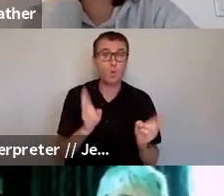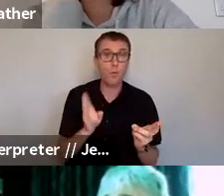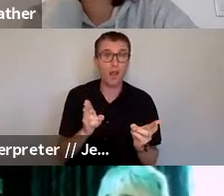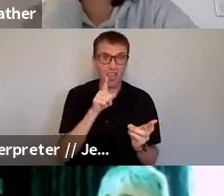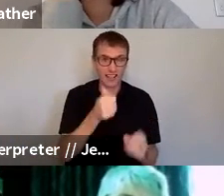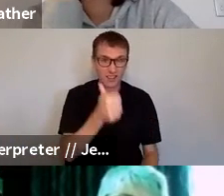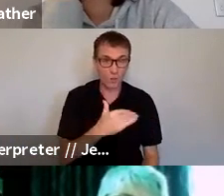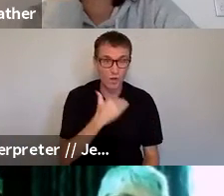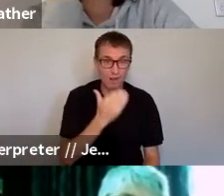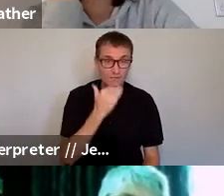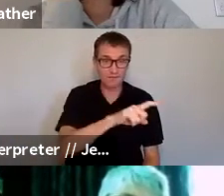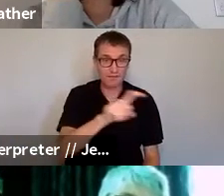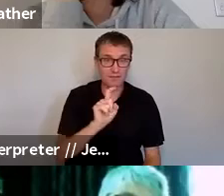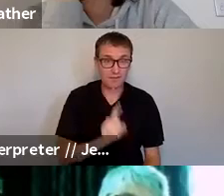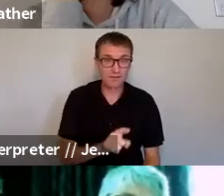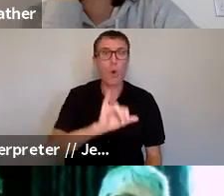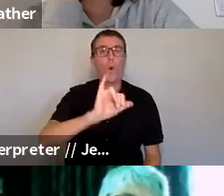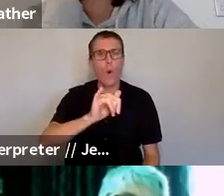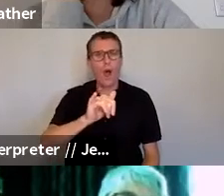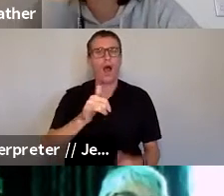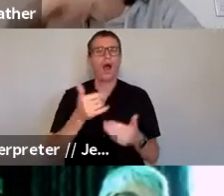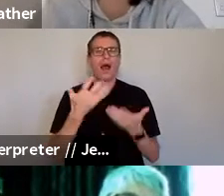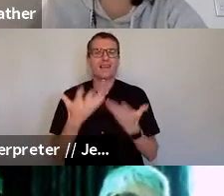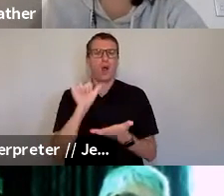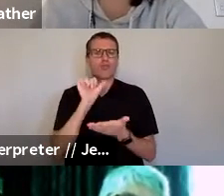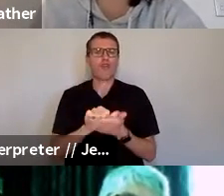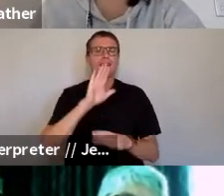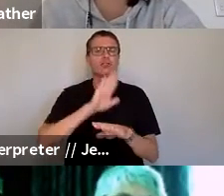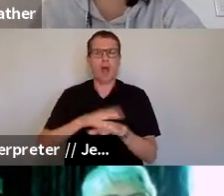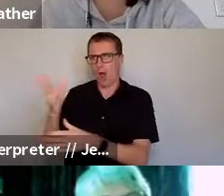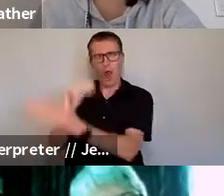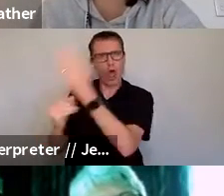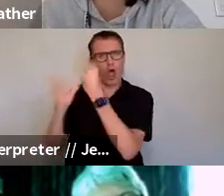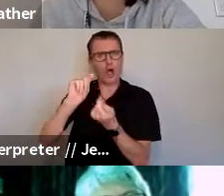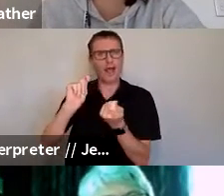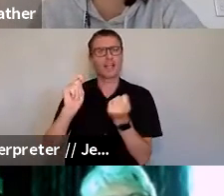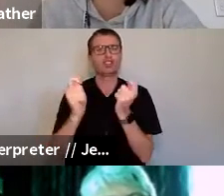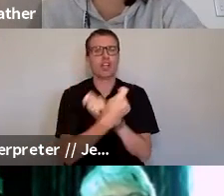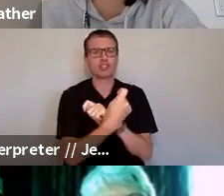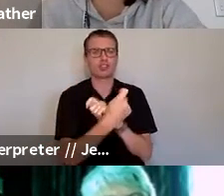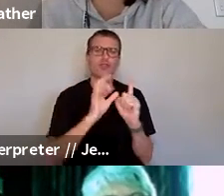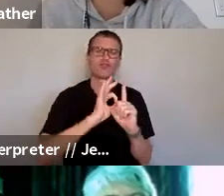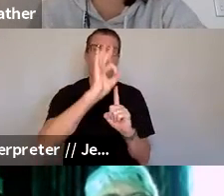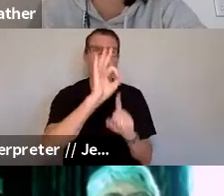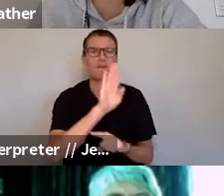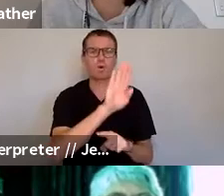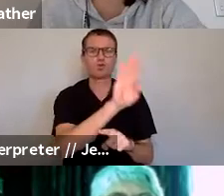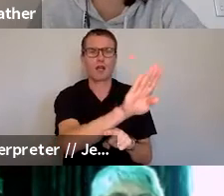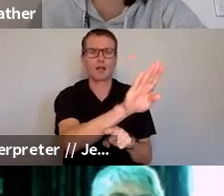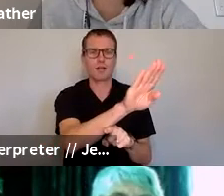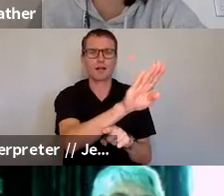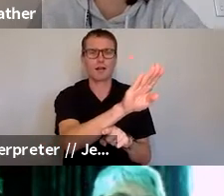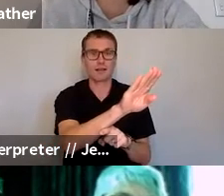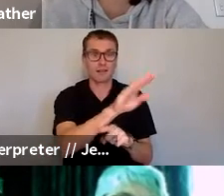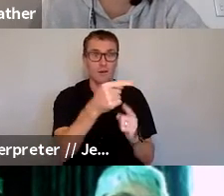structural change. So what are the things that we could be advocating for? Okay, so you don't have to answer all